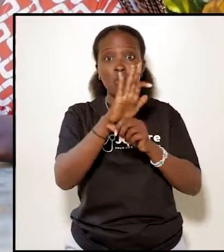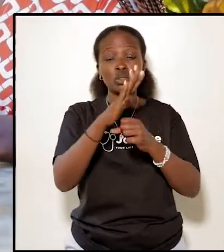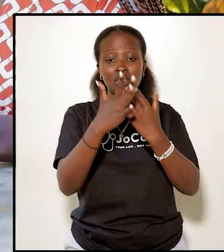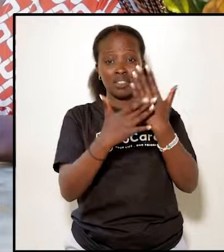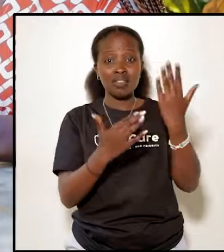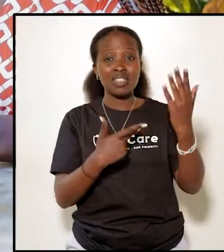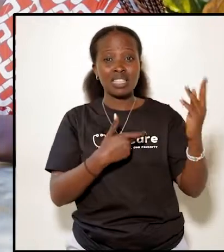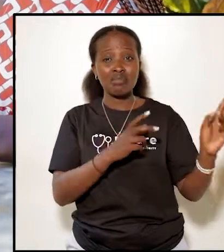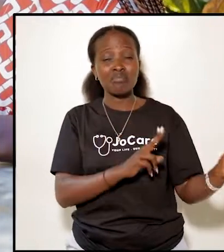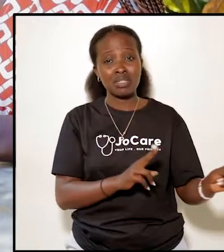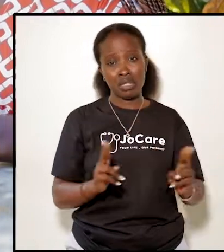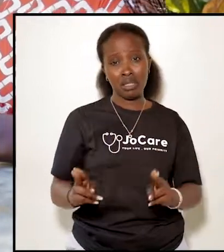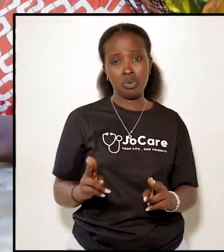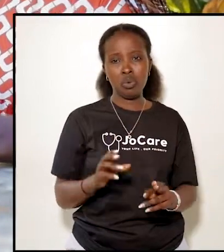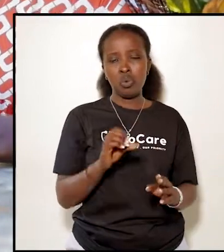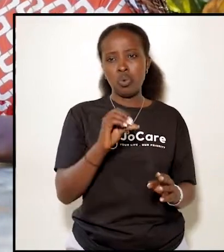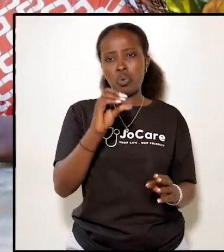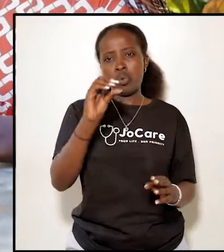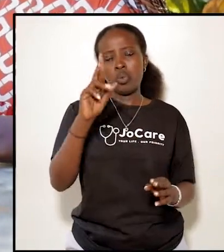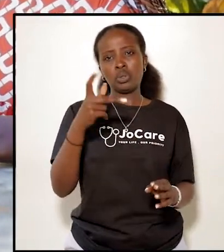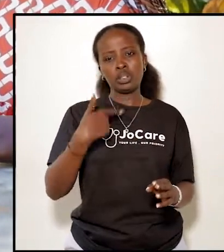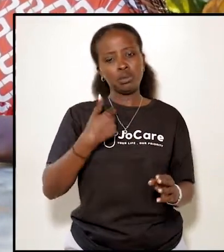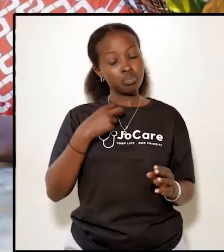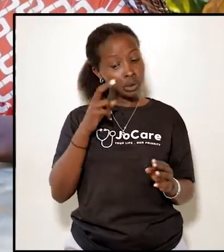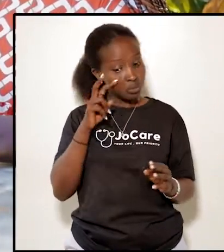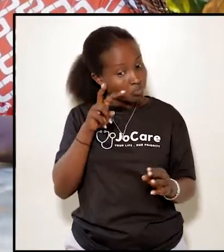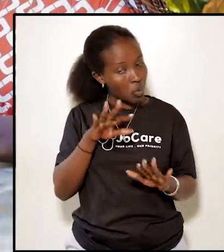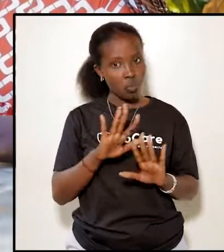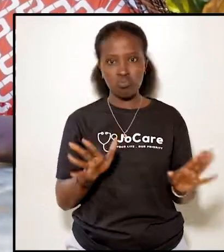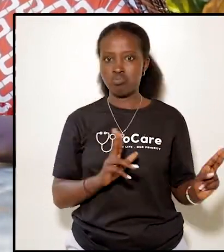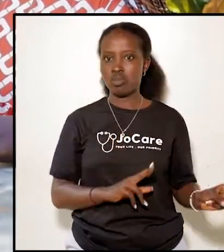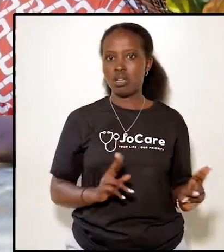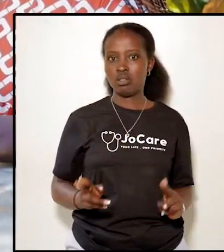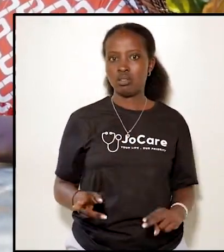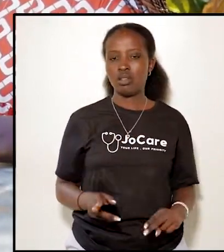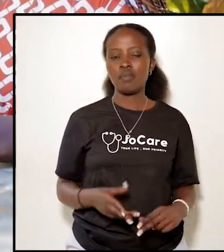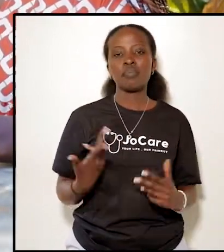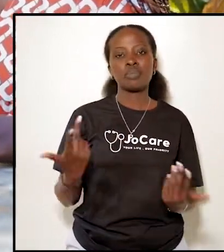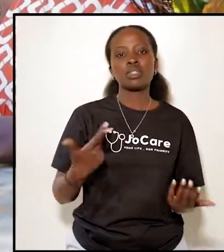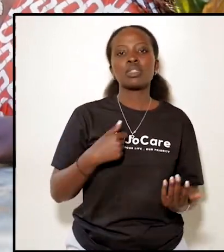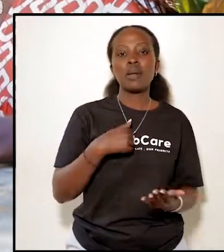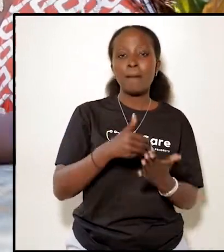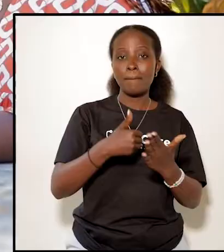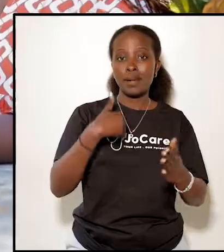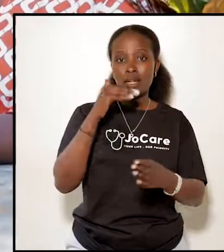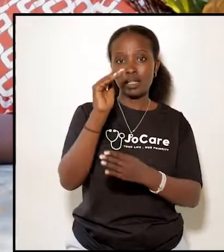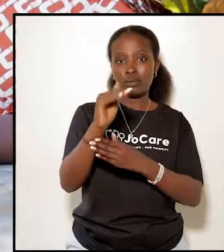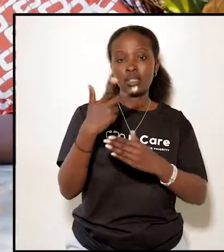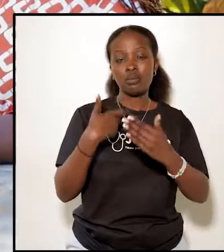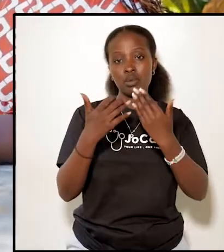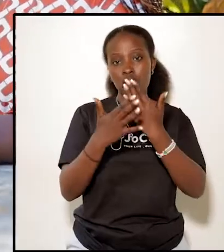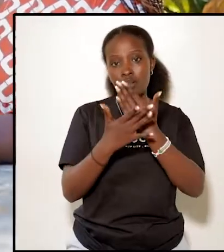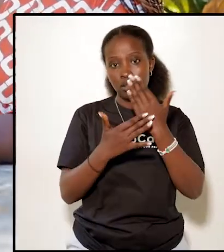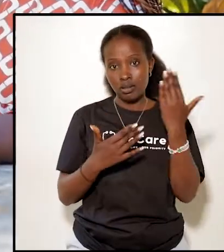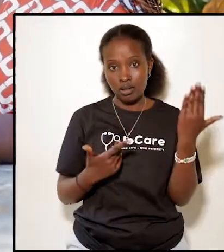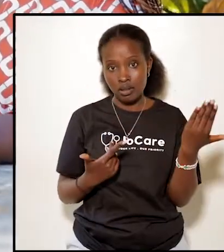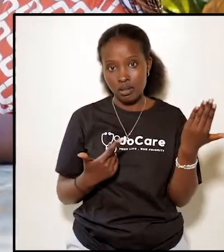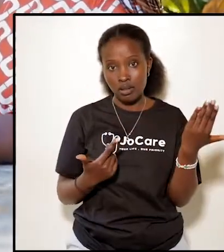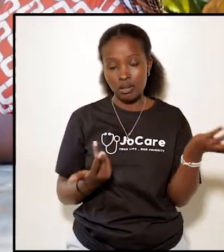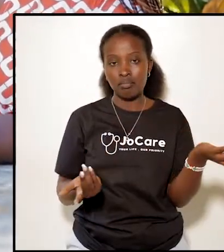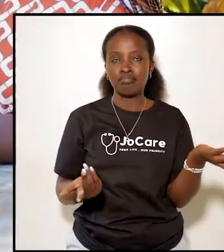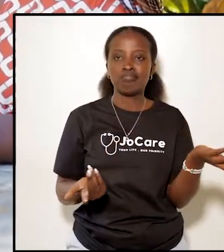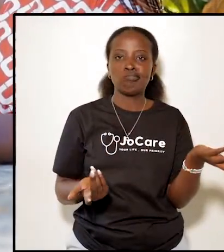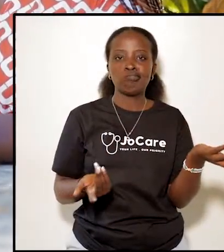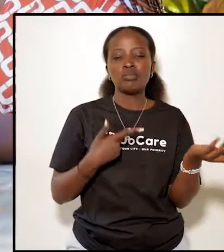bleeding and the menses just by look? I would say that the bleeding